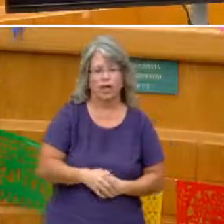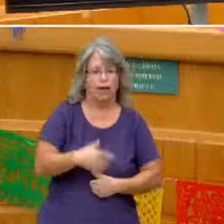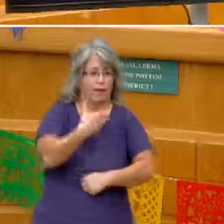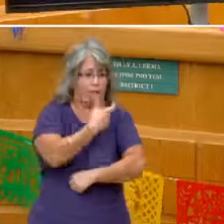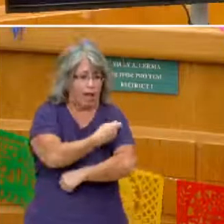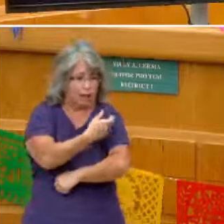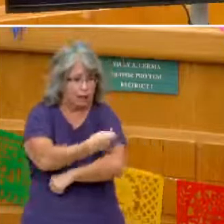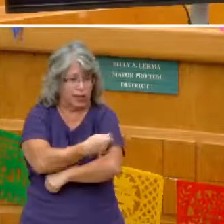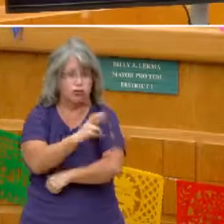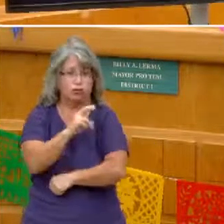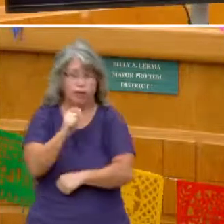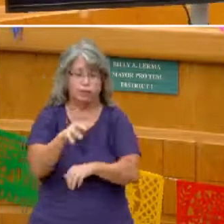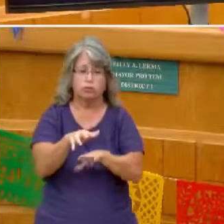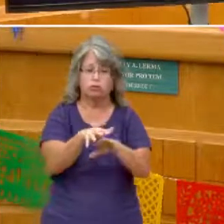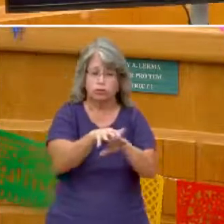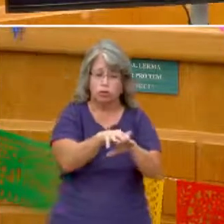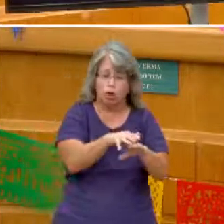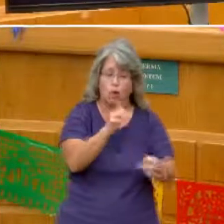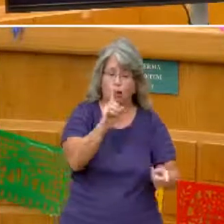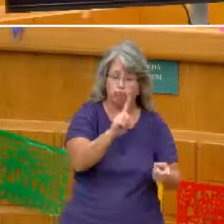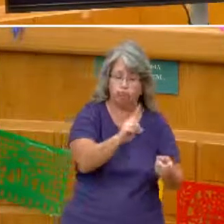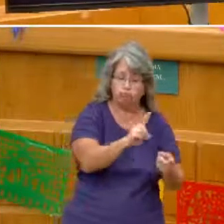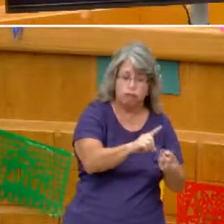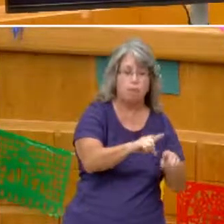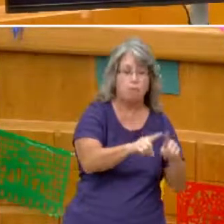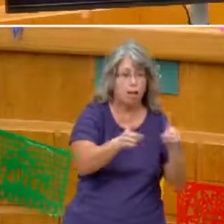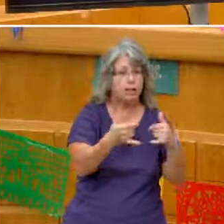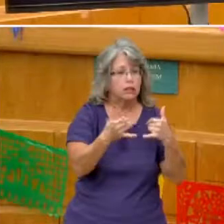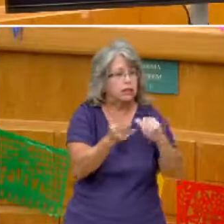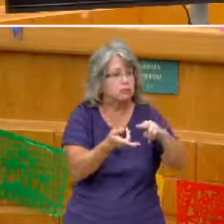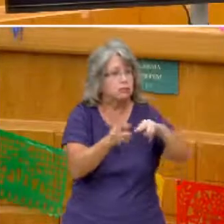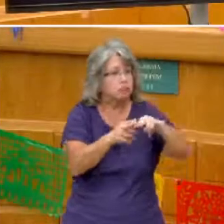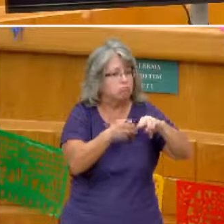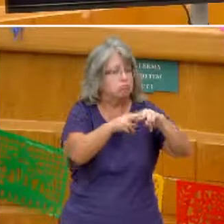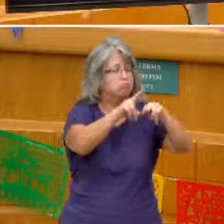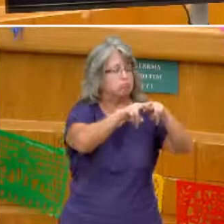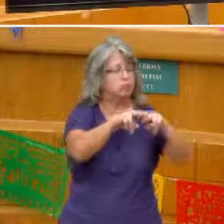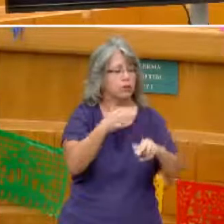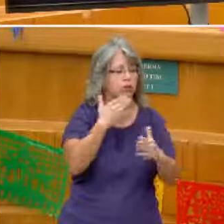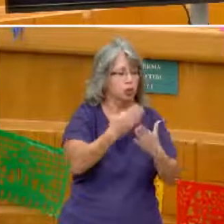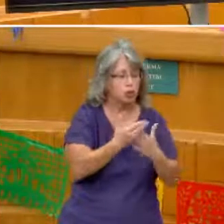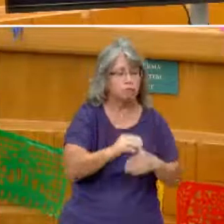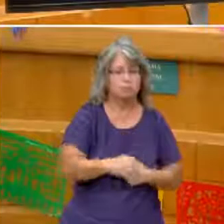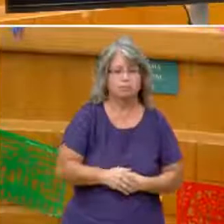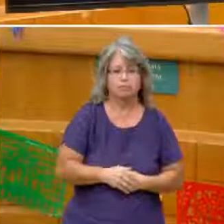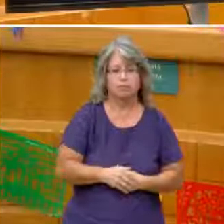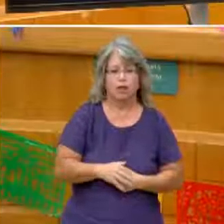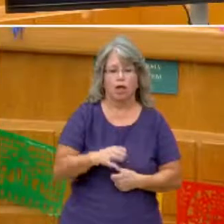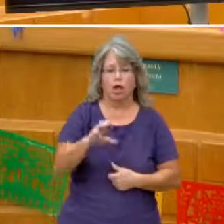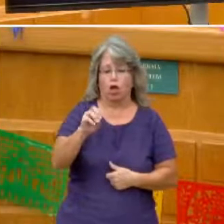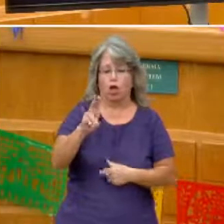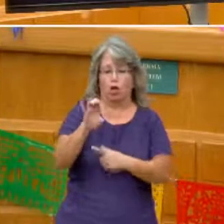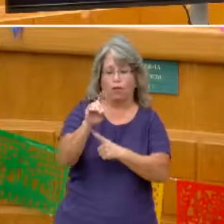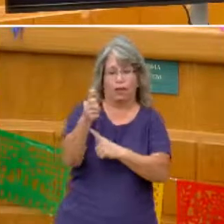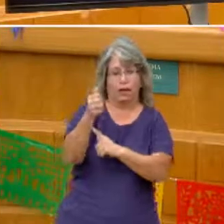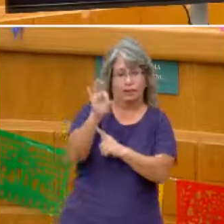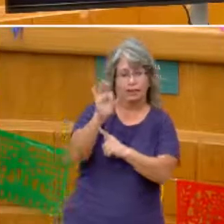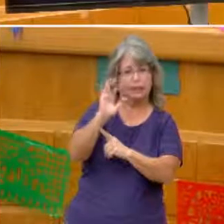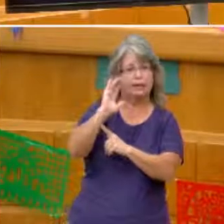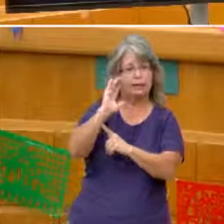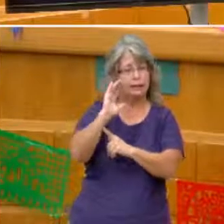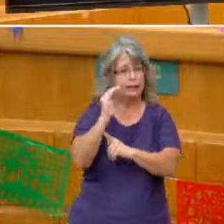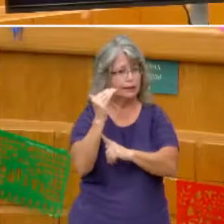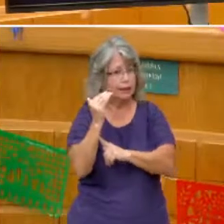still increasing, which is also another good sign. COVID-19 seems to be once again in retreat. The